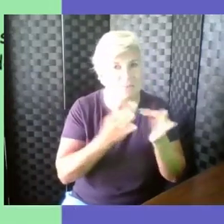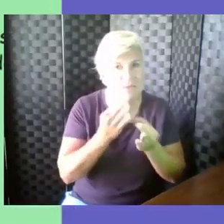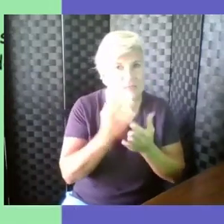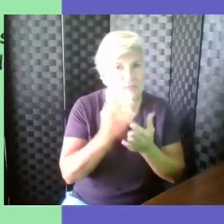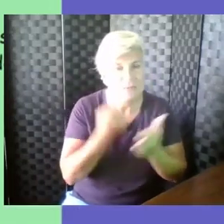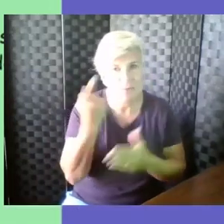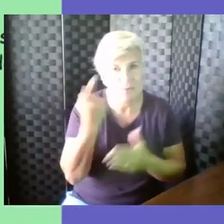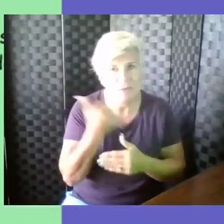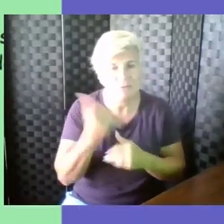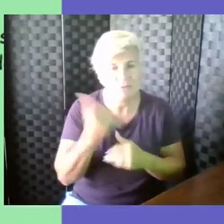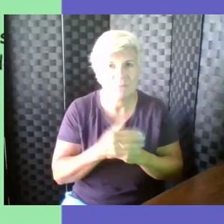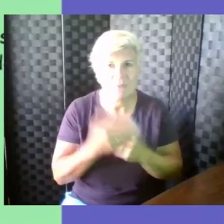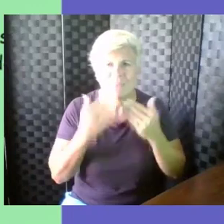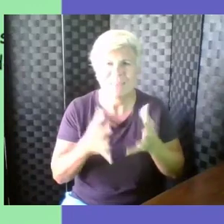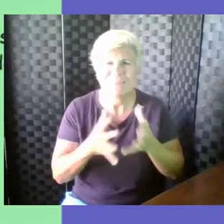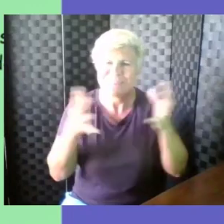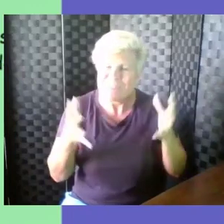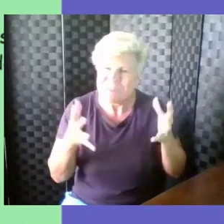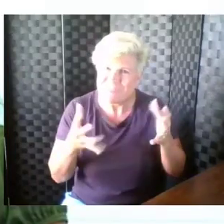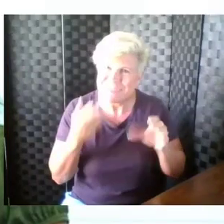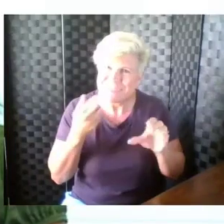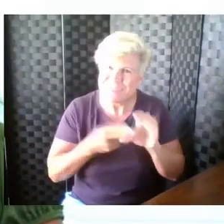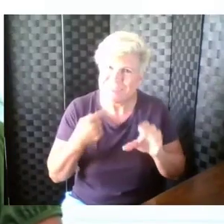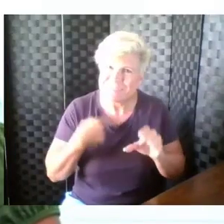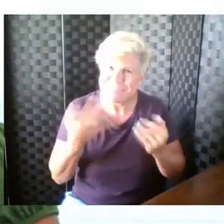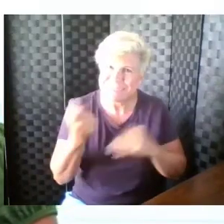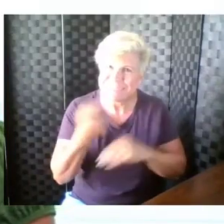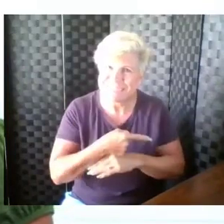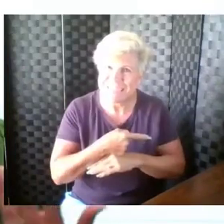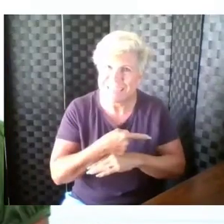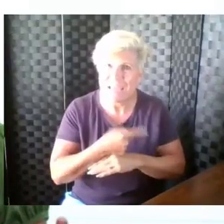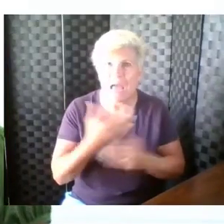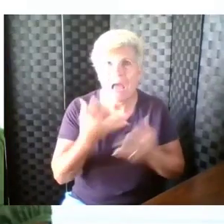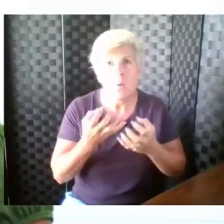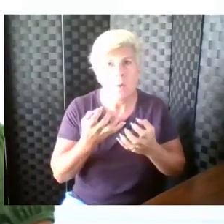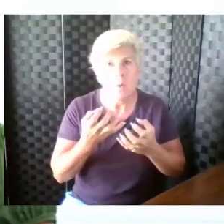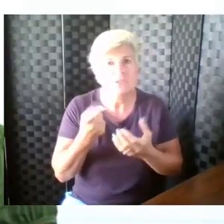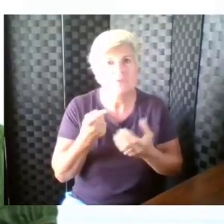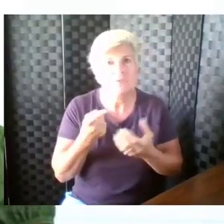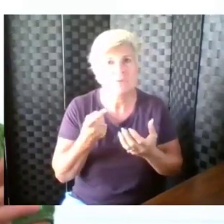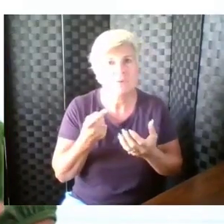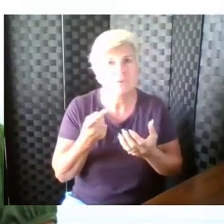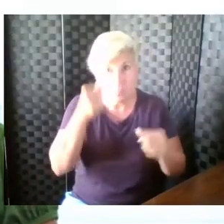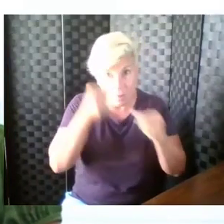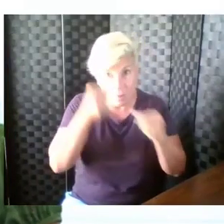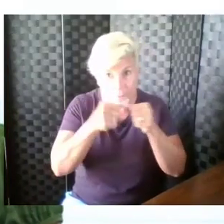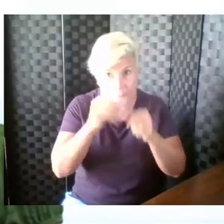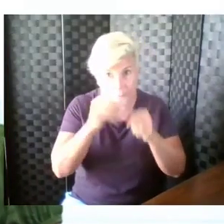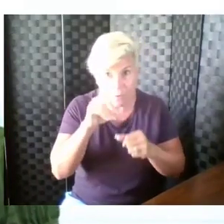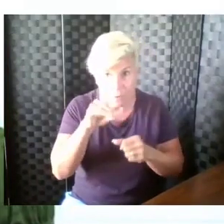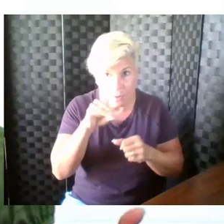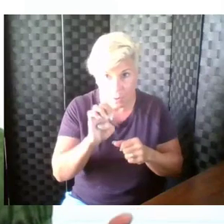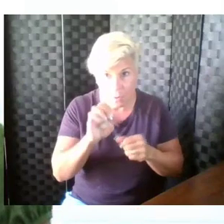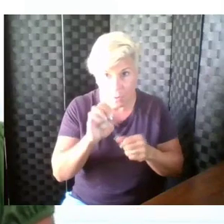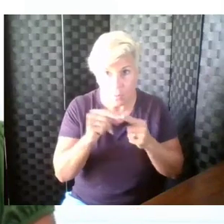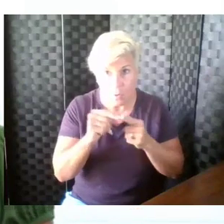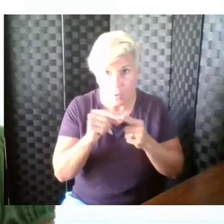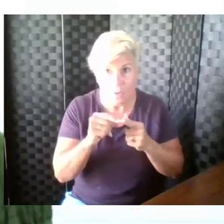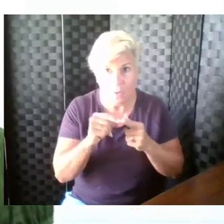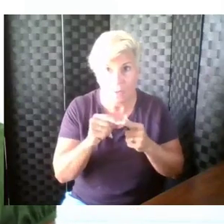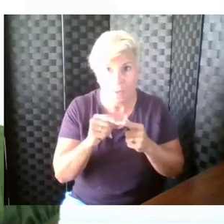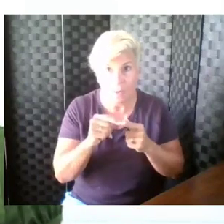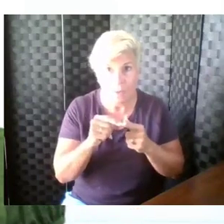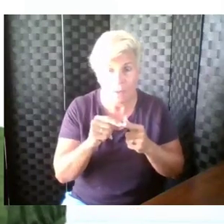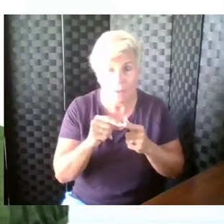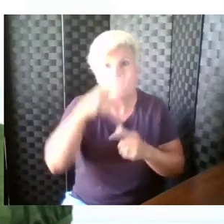it to someone else. Thank you so much for joining me today. I want you to remember the code word today. Today's code word